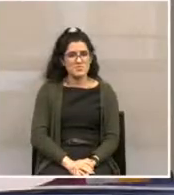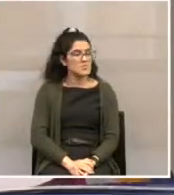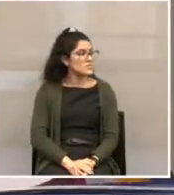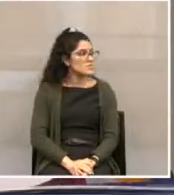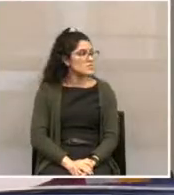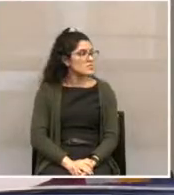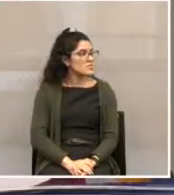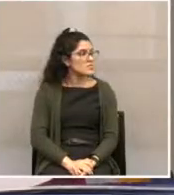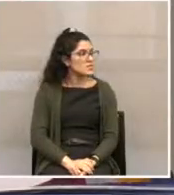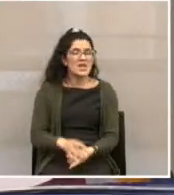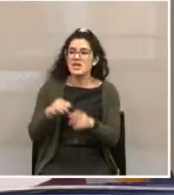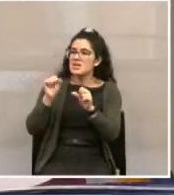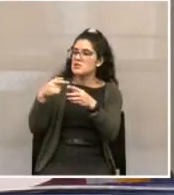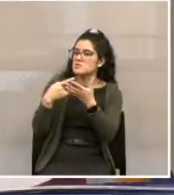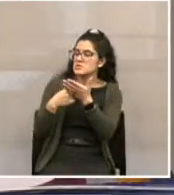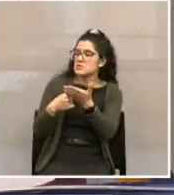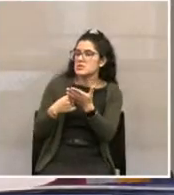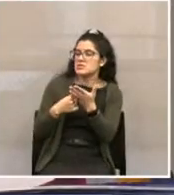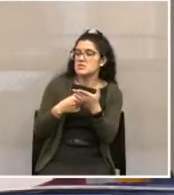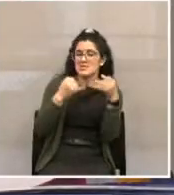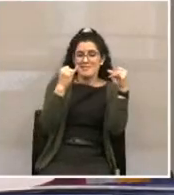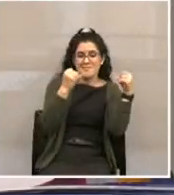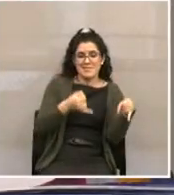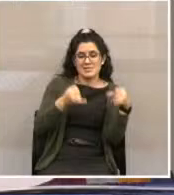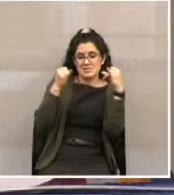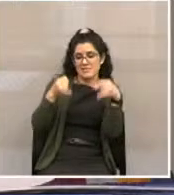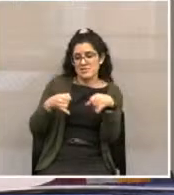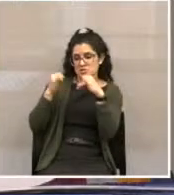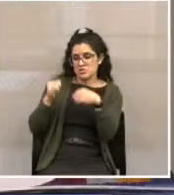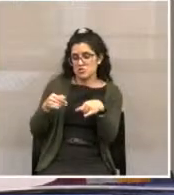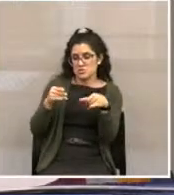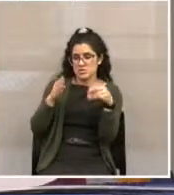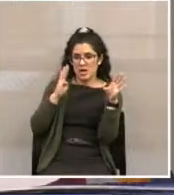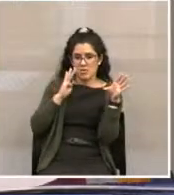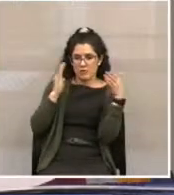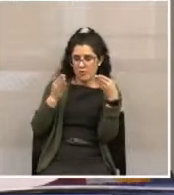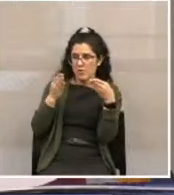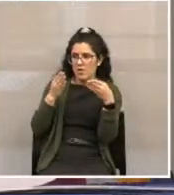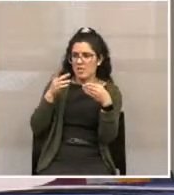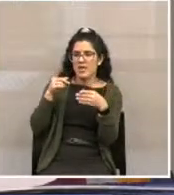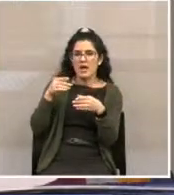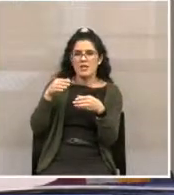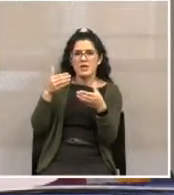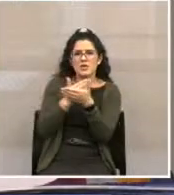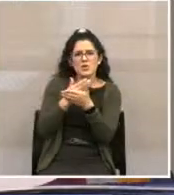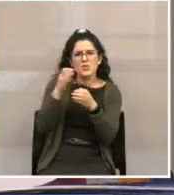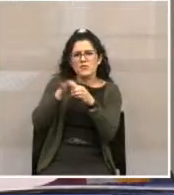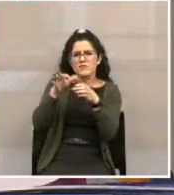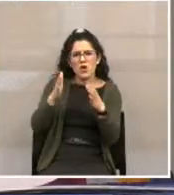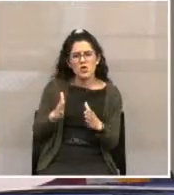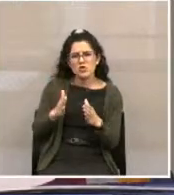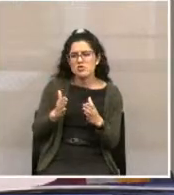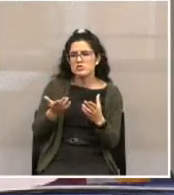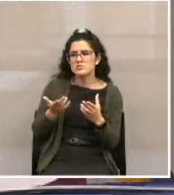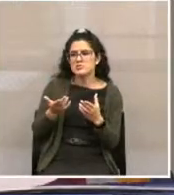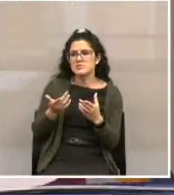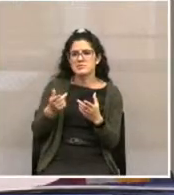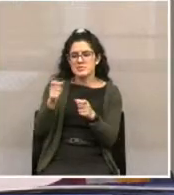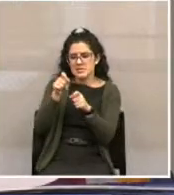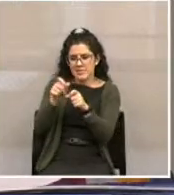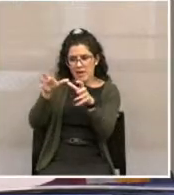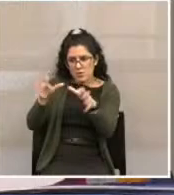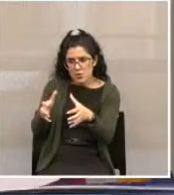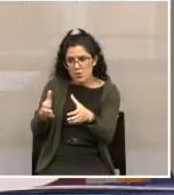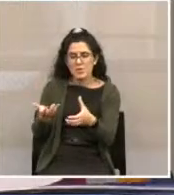Can you talk to me a little bit about the individuals who were targeted? Were they new voters targeted specifically